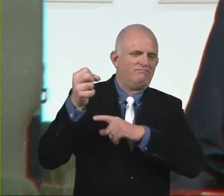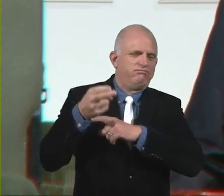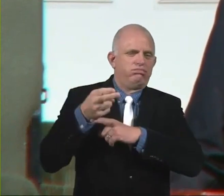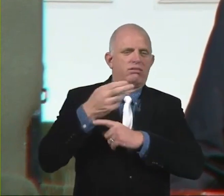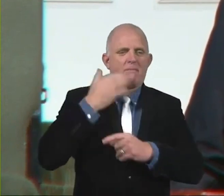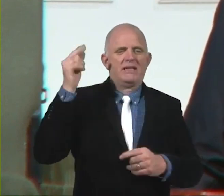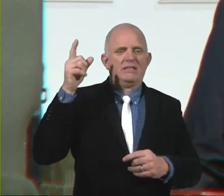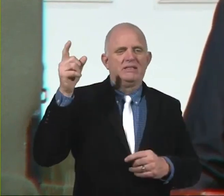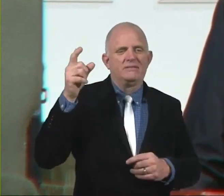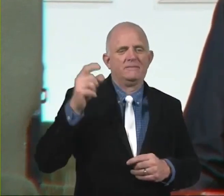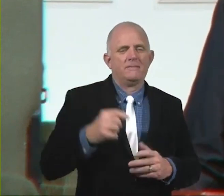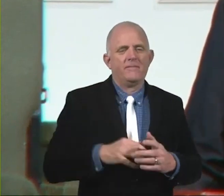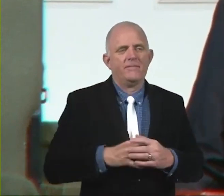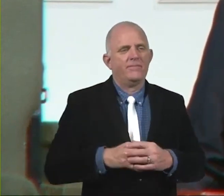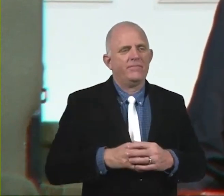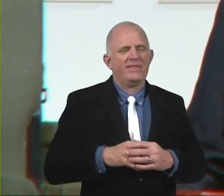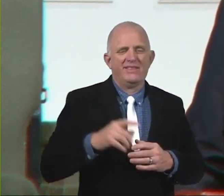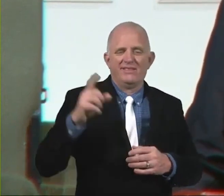He's just better.